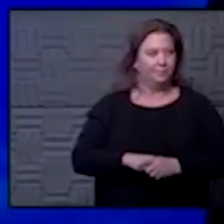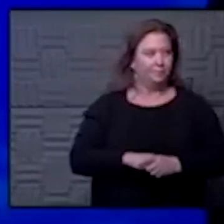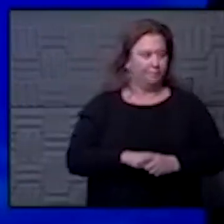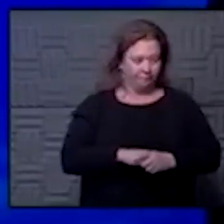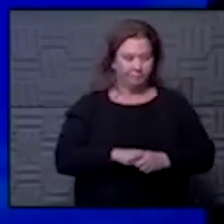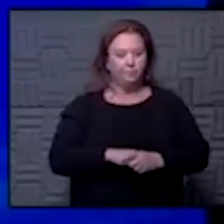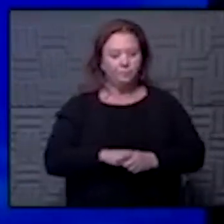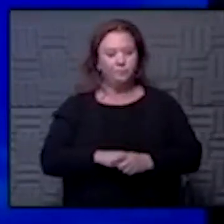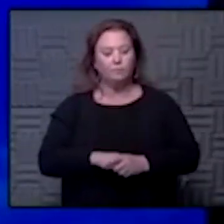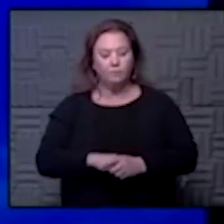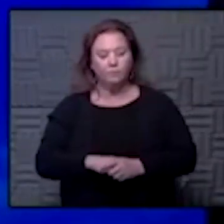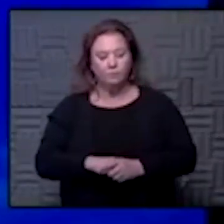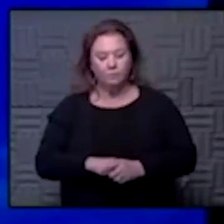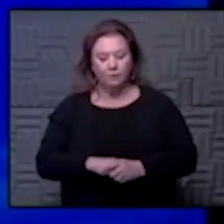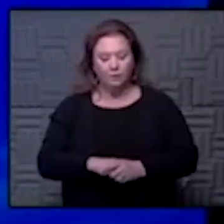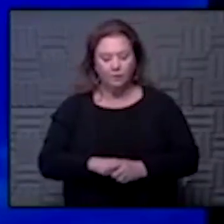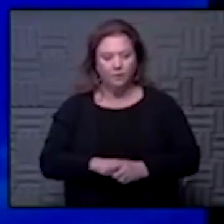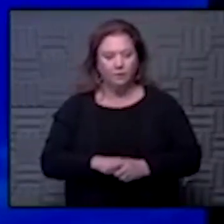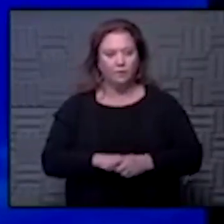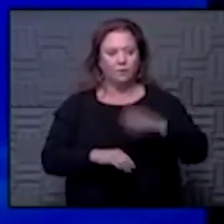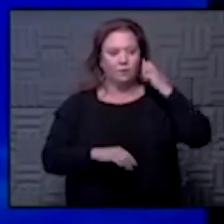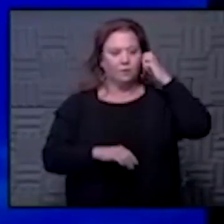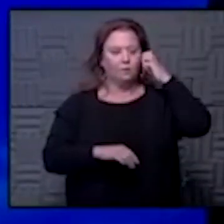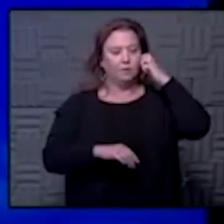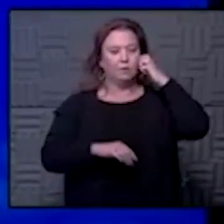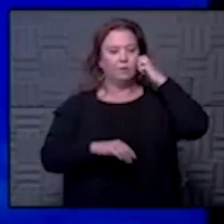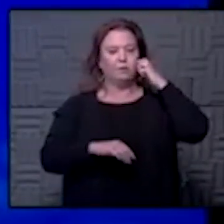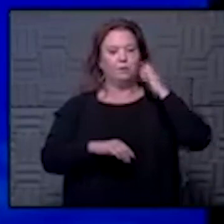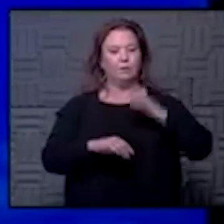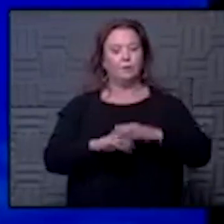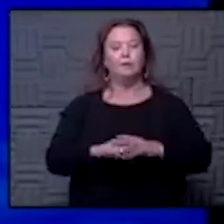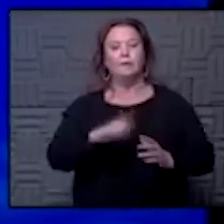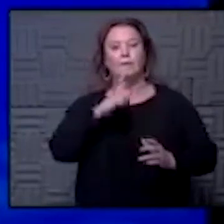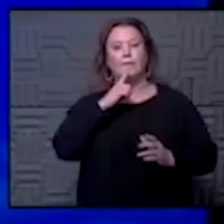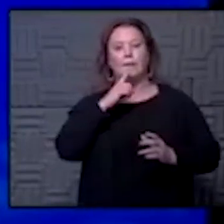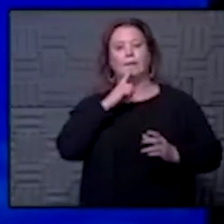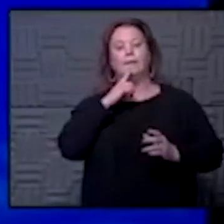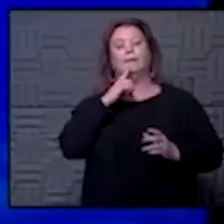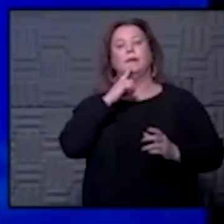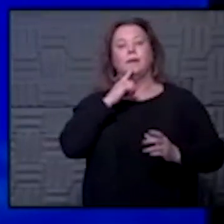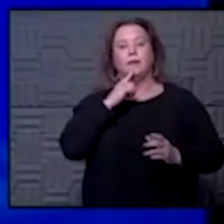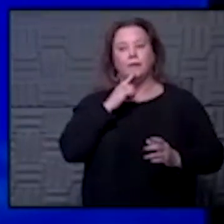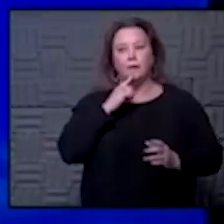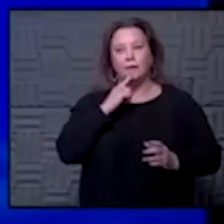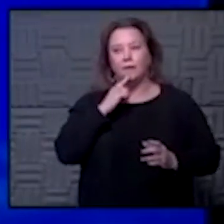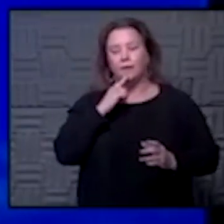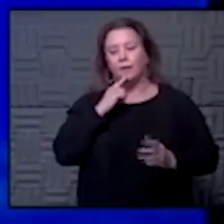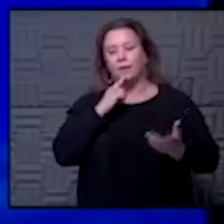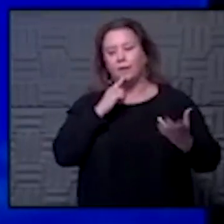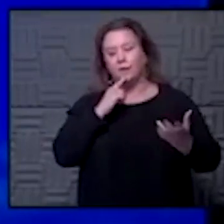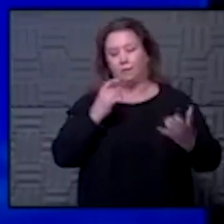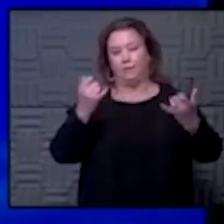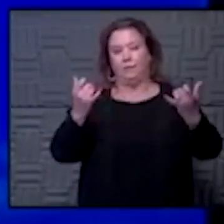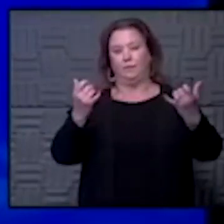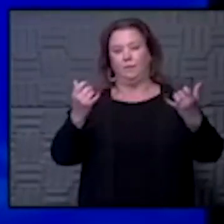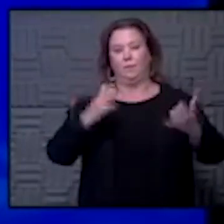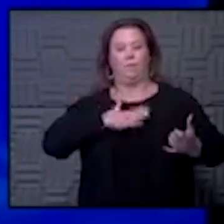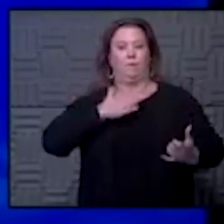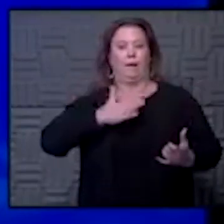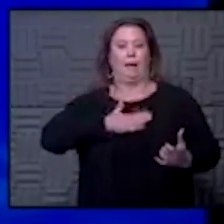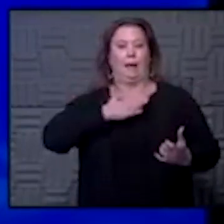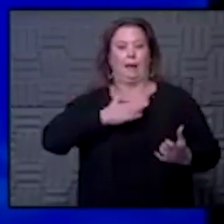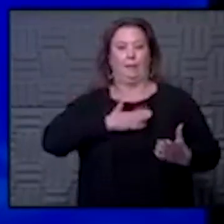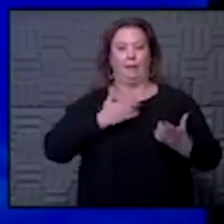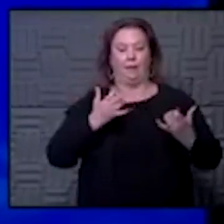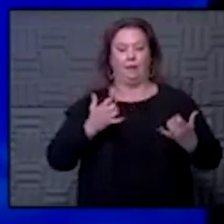You bet. Well, here's what I would say. I would say that there are a couple things. So we're very happy that we're able